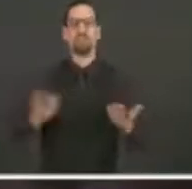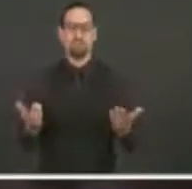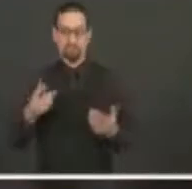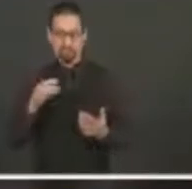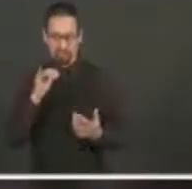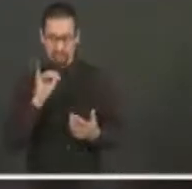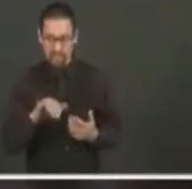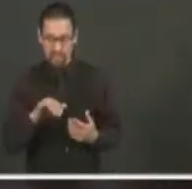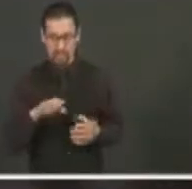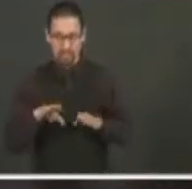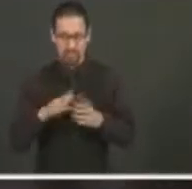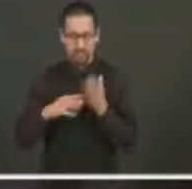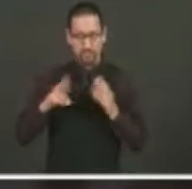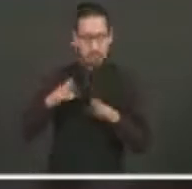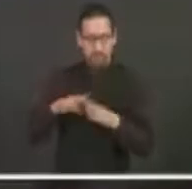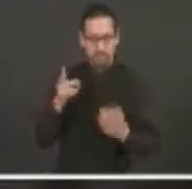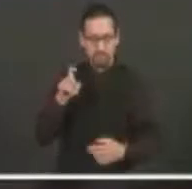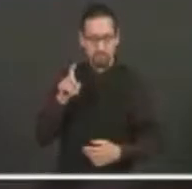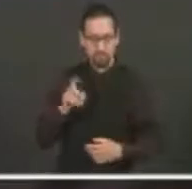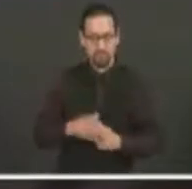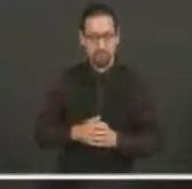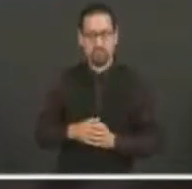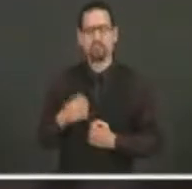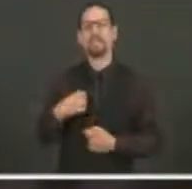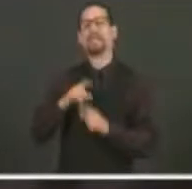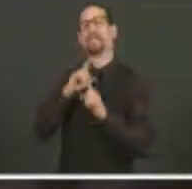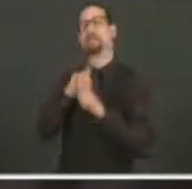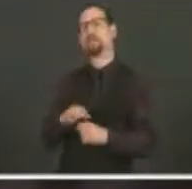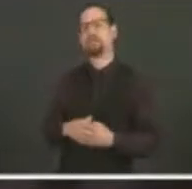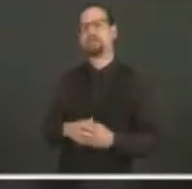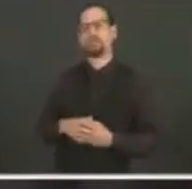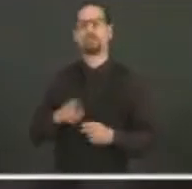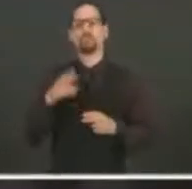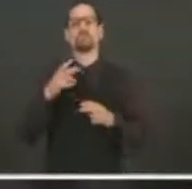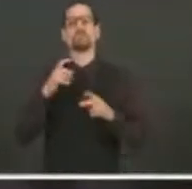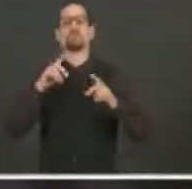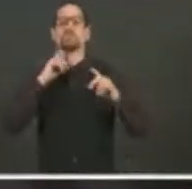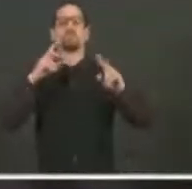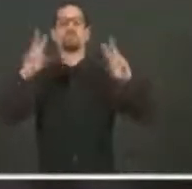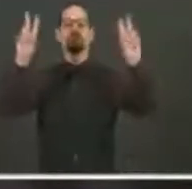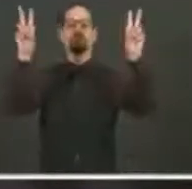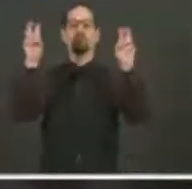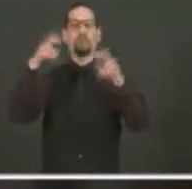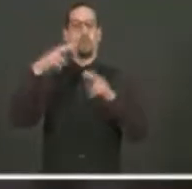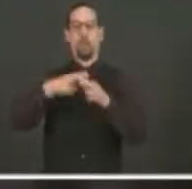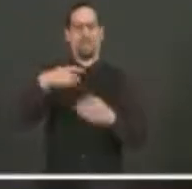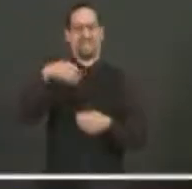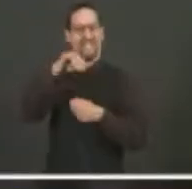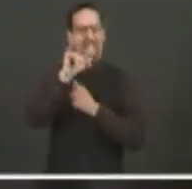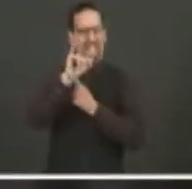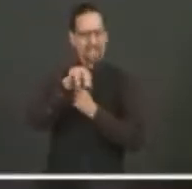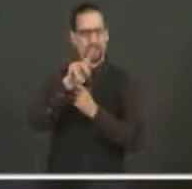category of indoor entertainment and recreation is now allowed to open